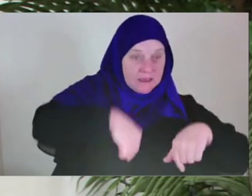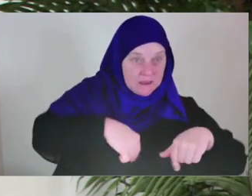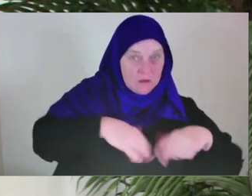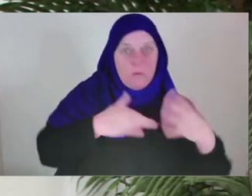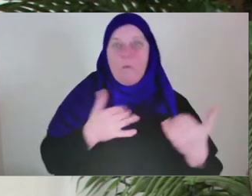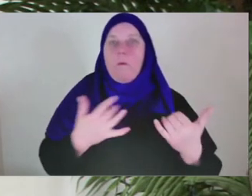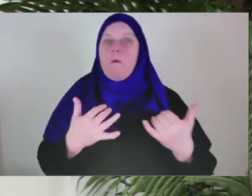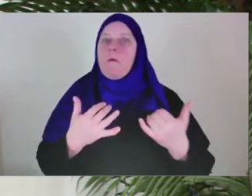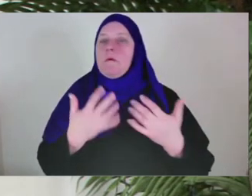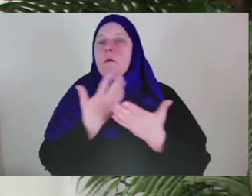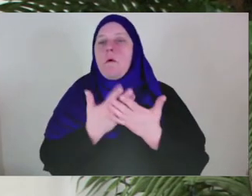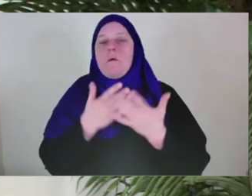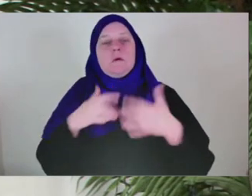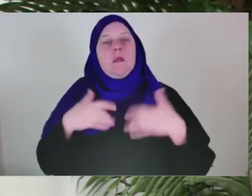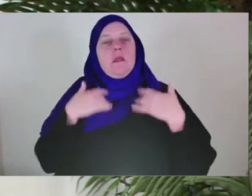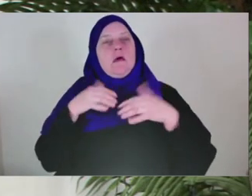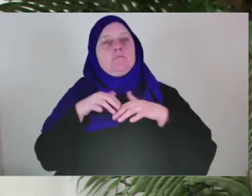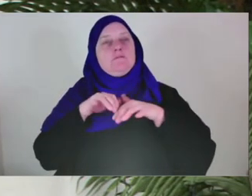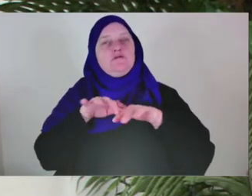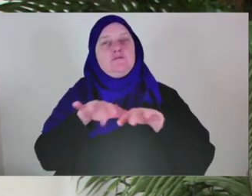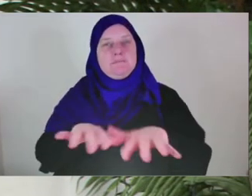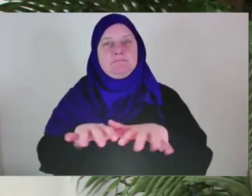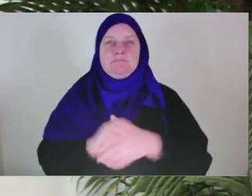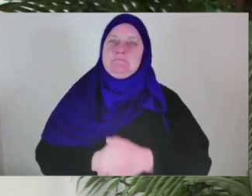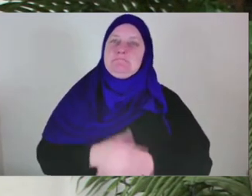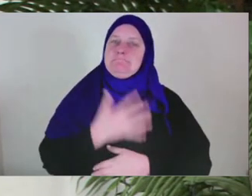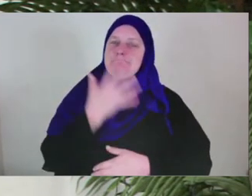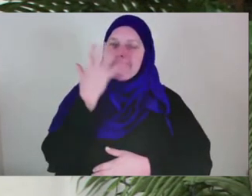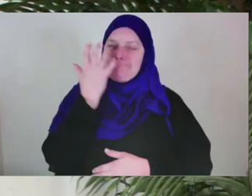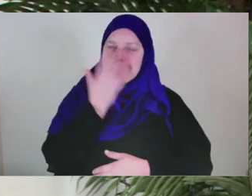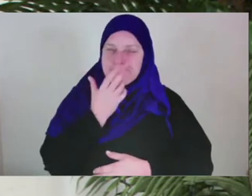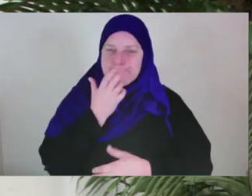First of all, apologies, we had a few technical issues